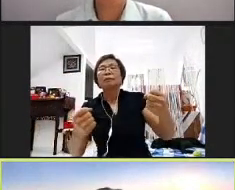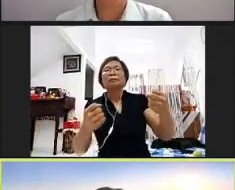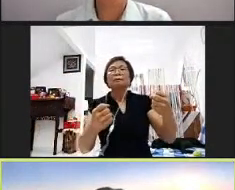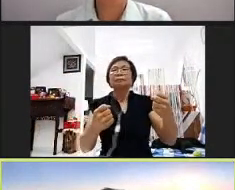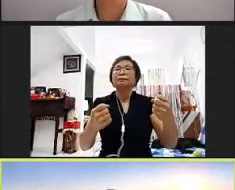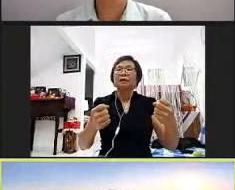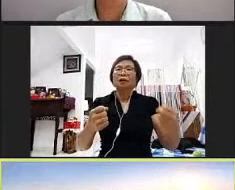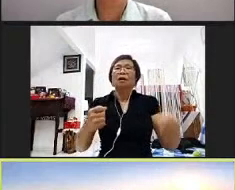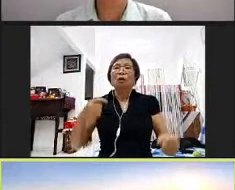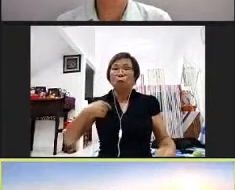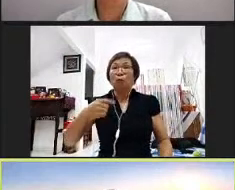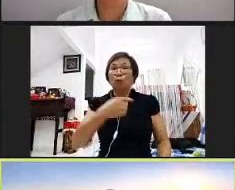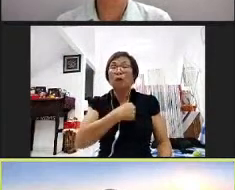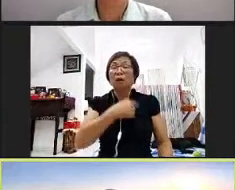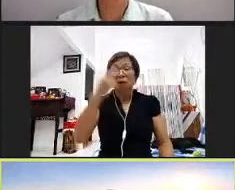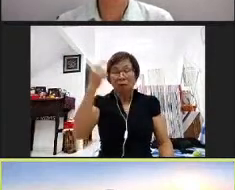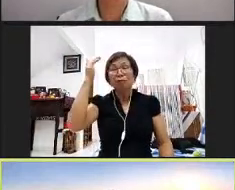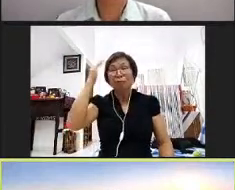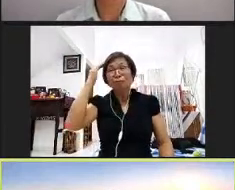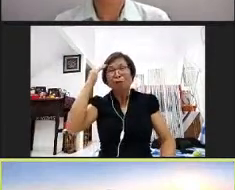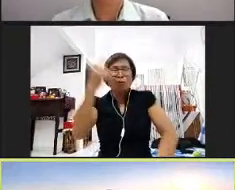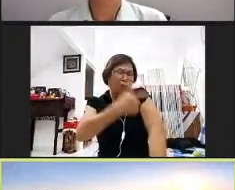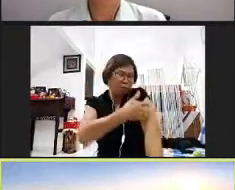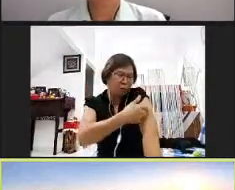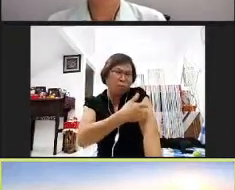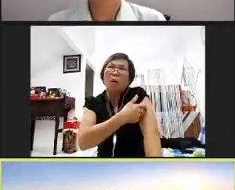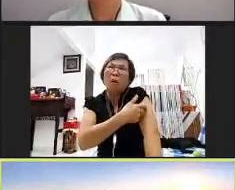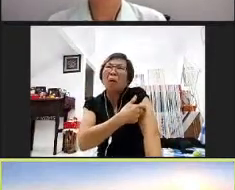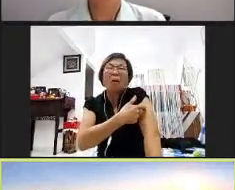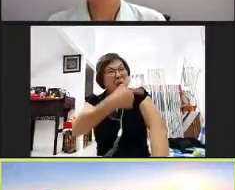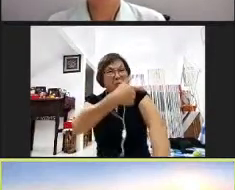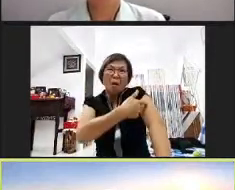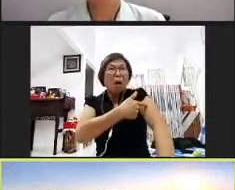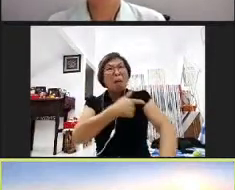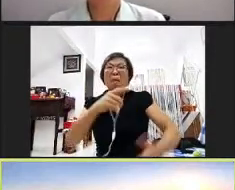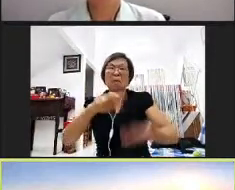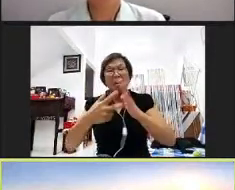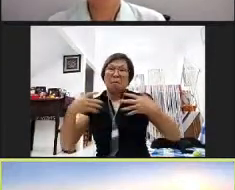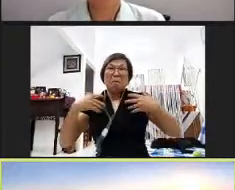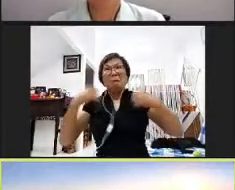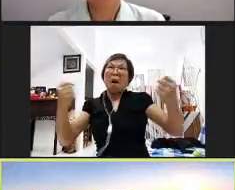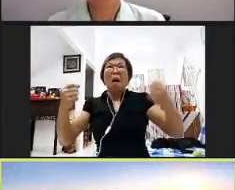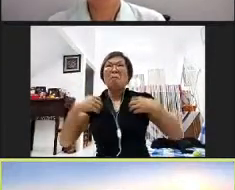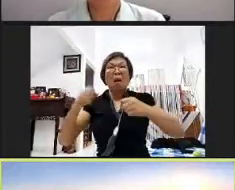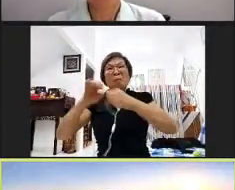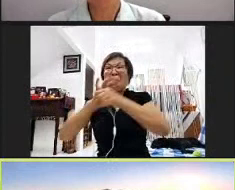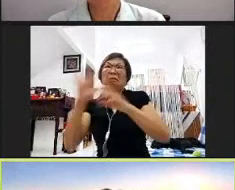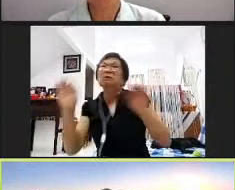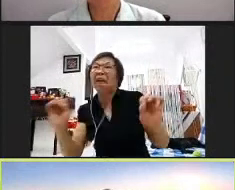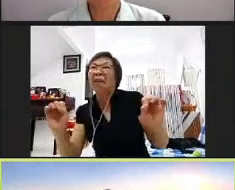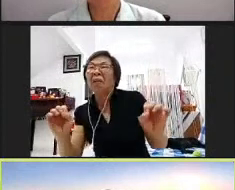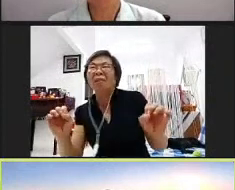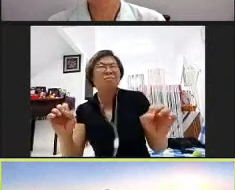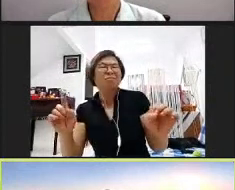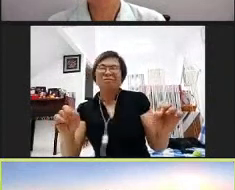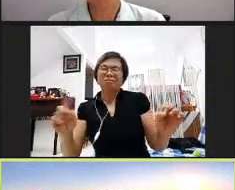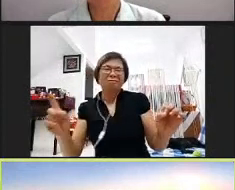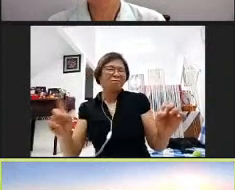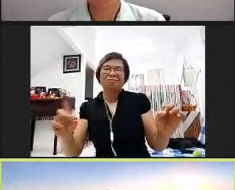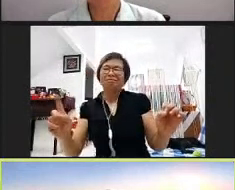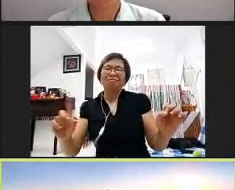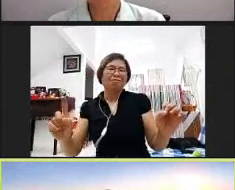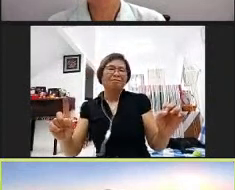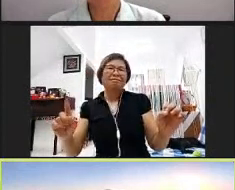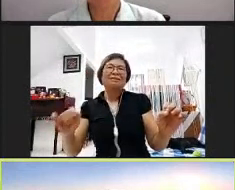also know that the vaccination does not guarantee us will not be infected with COVID-19 again. So we